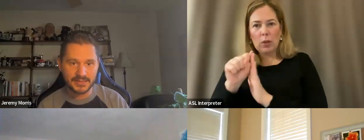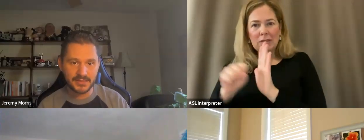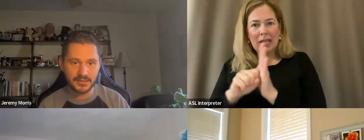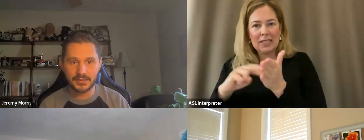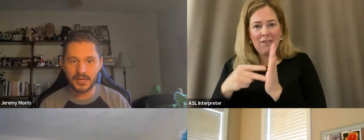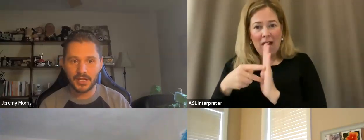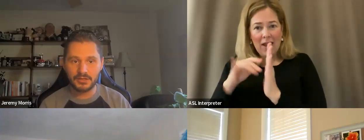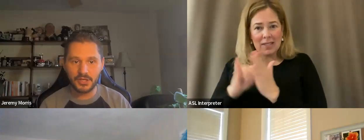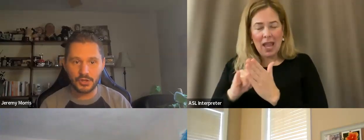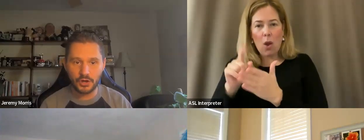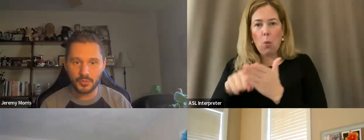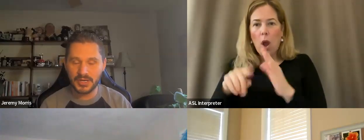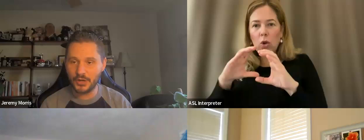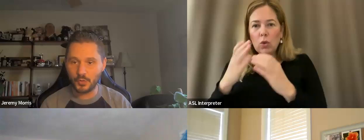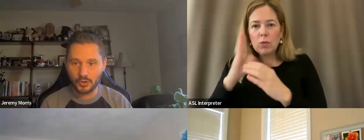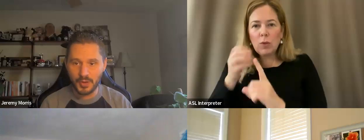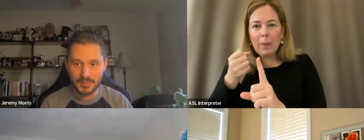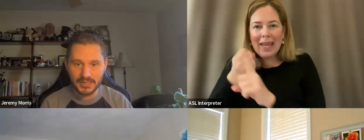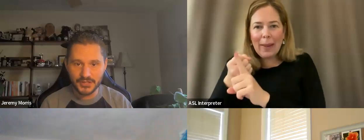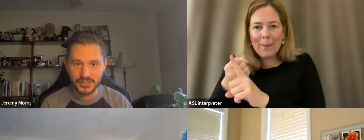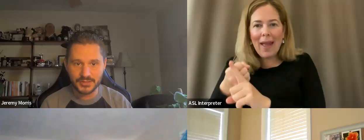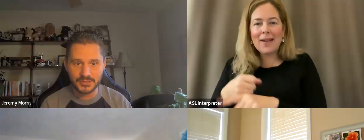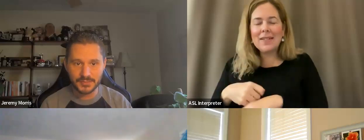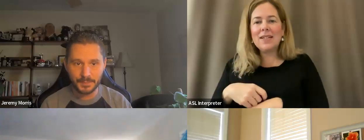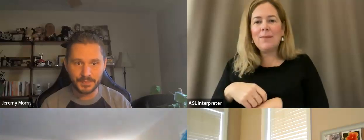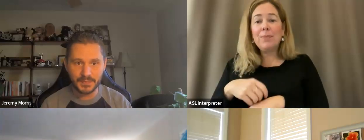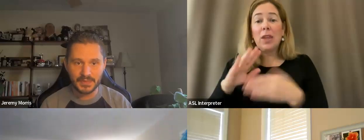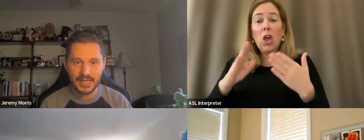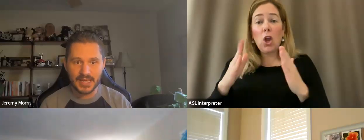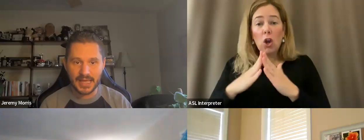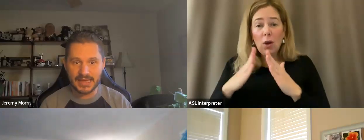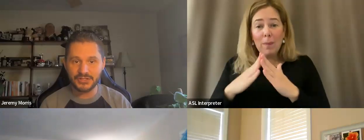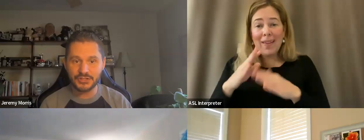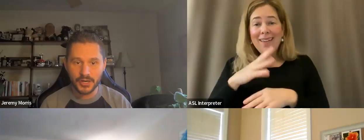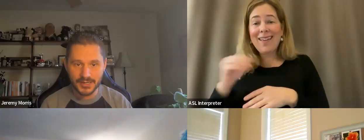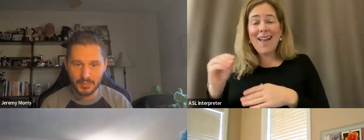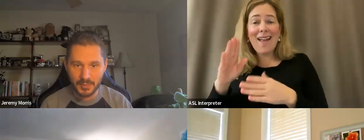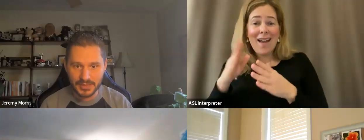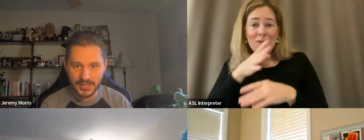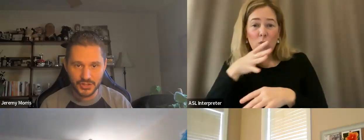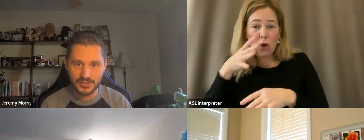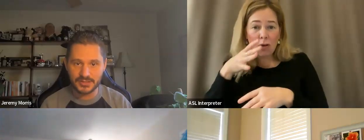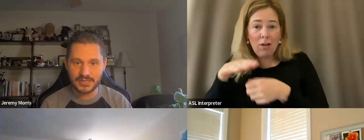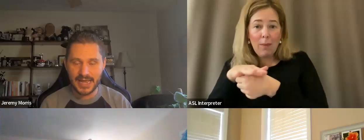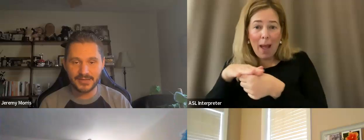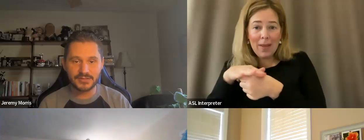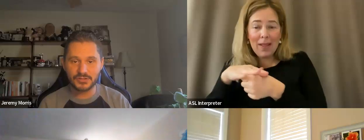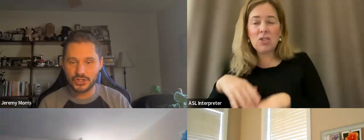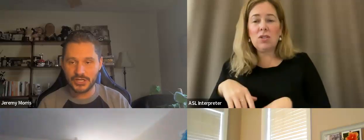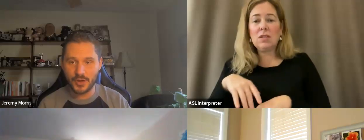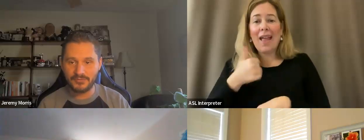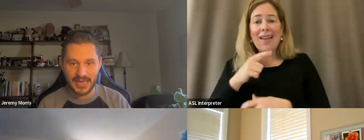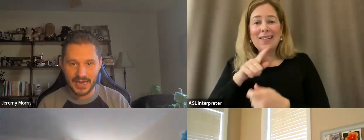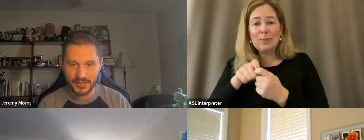be impacted, the urban and rural populations, any targeted populations